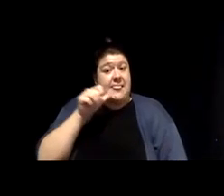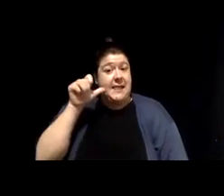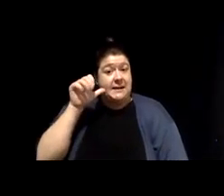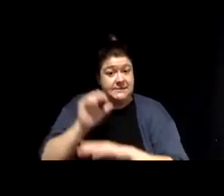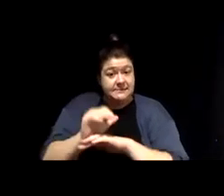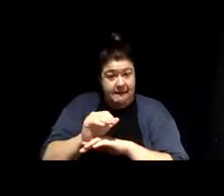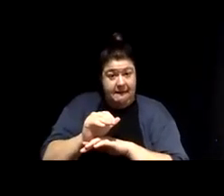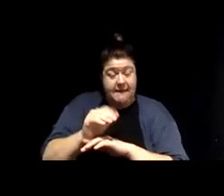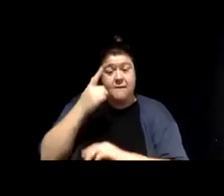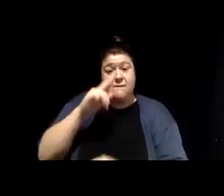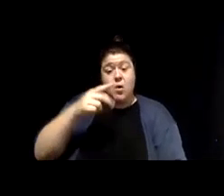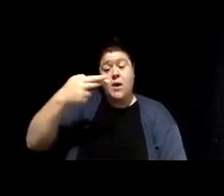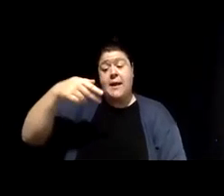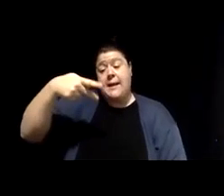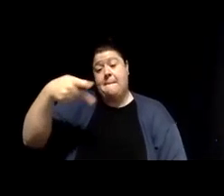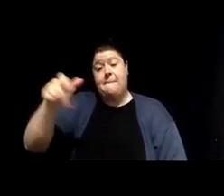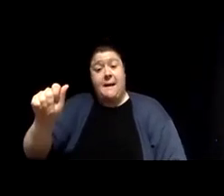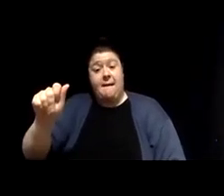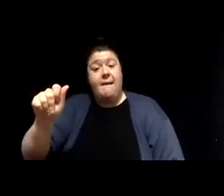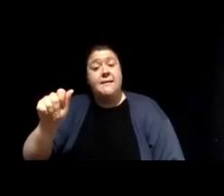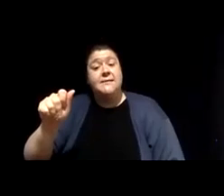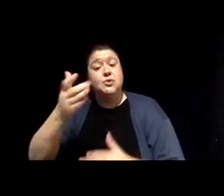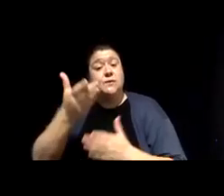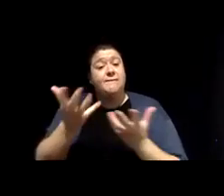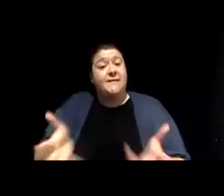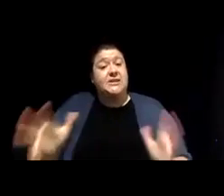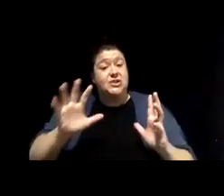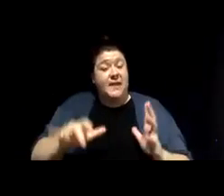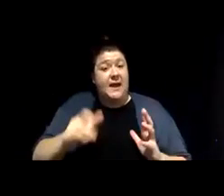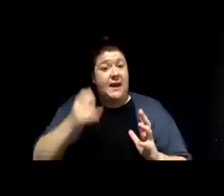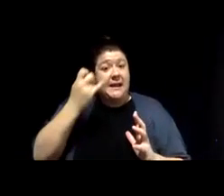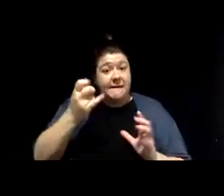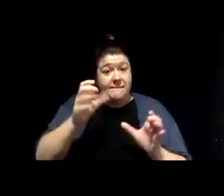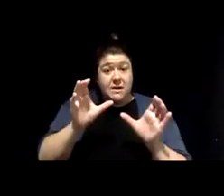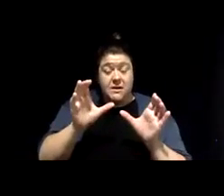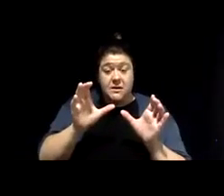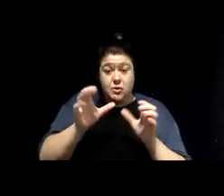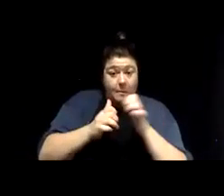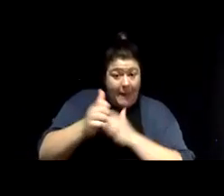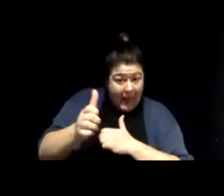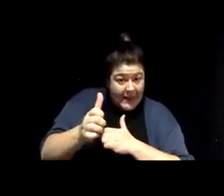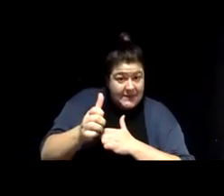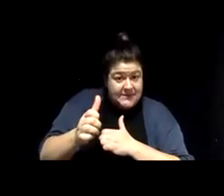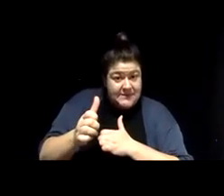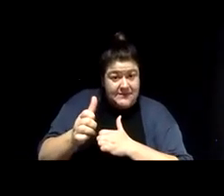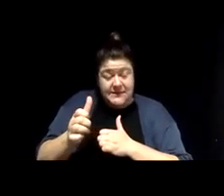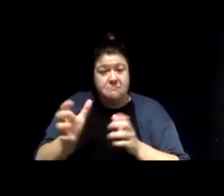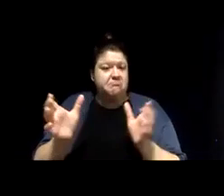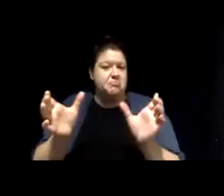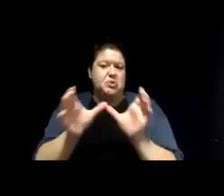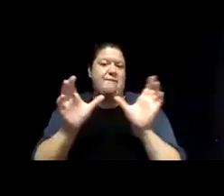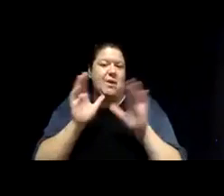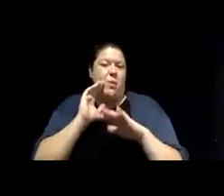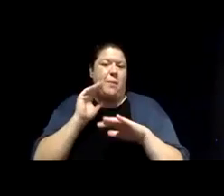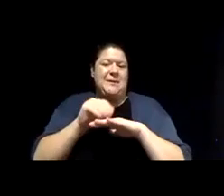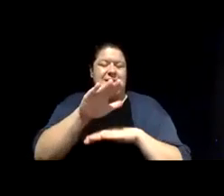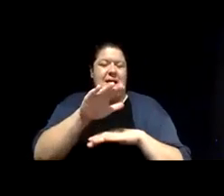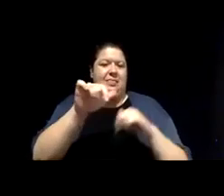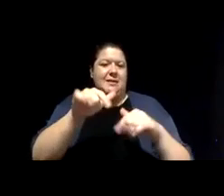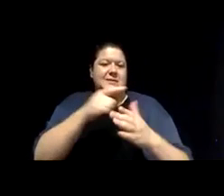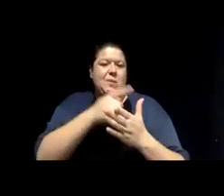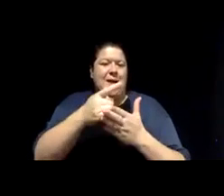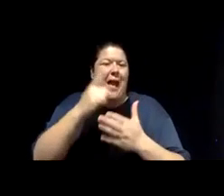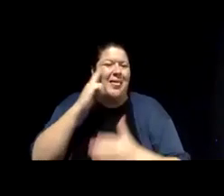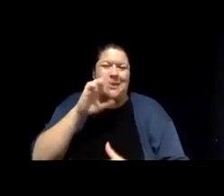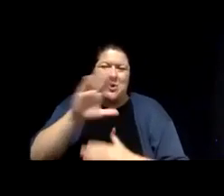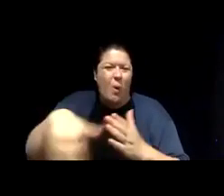be sending out your certificates this week if you had a passing grade, and I think everybody had like a 90, 80, I think was